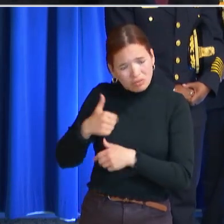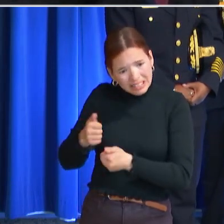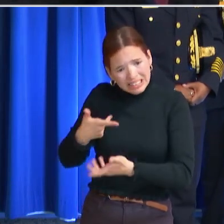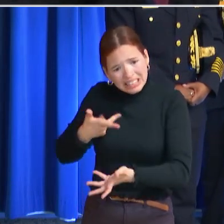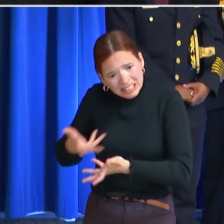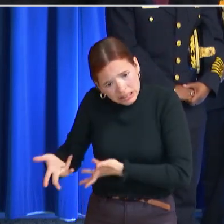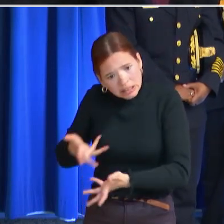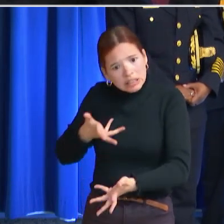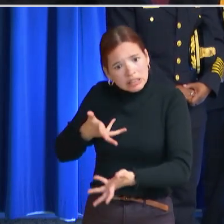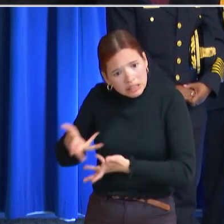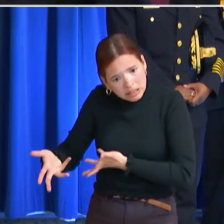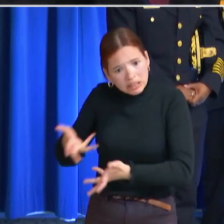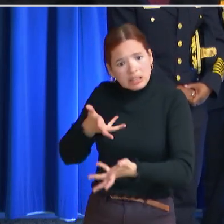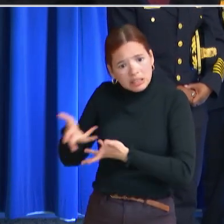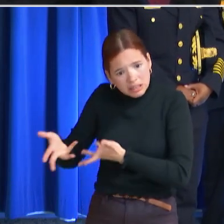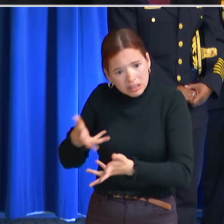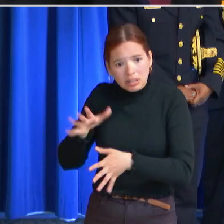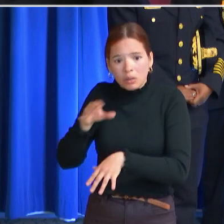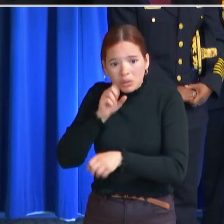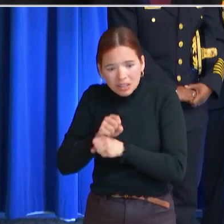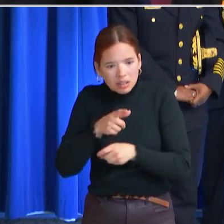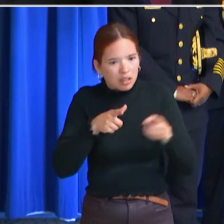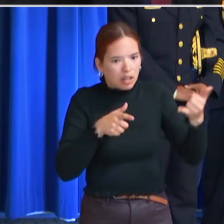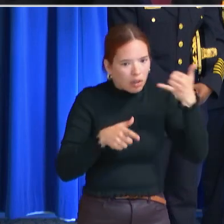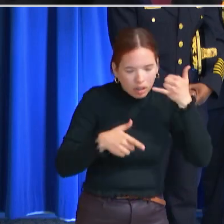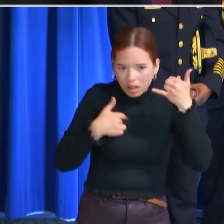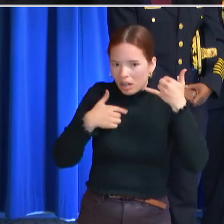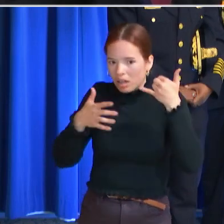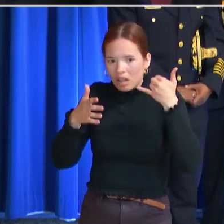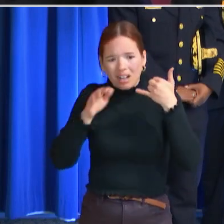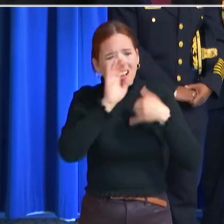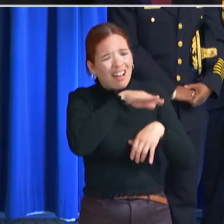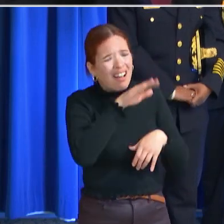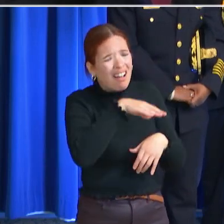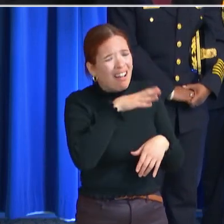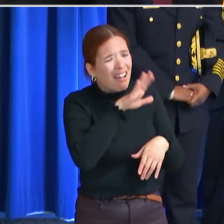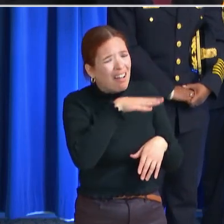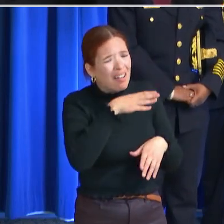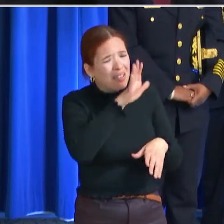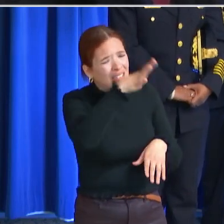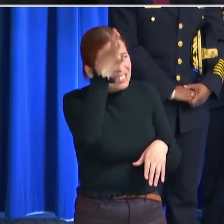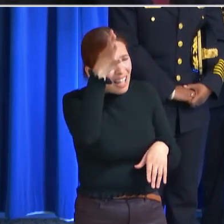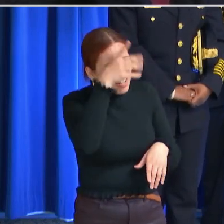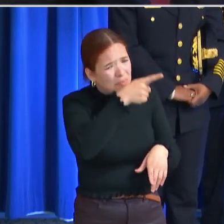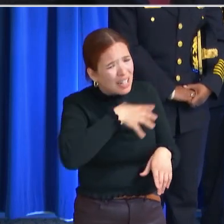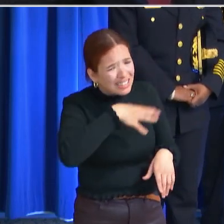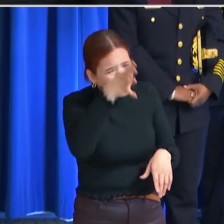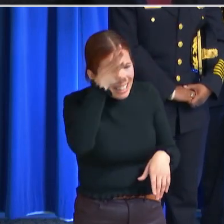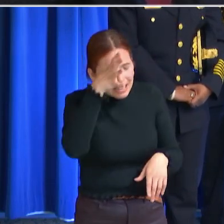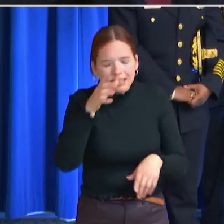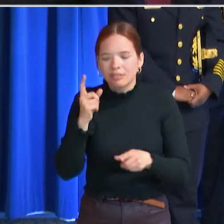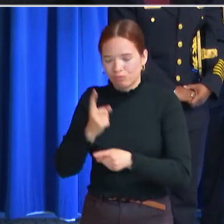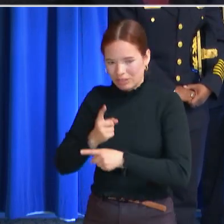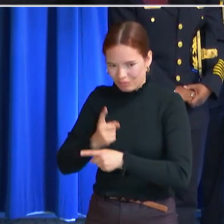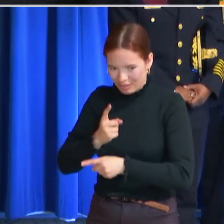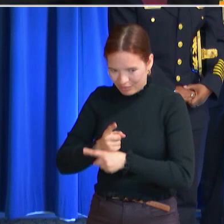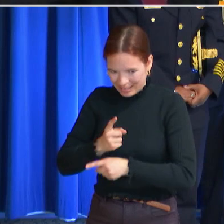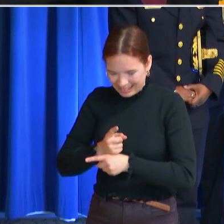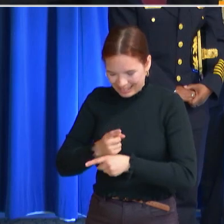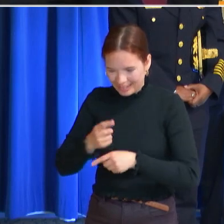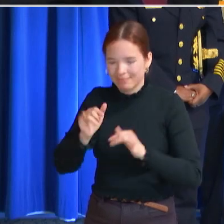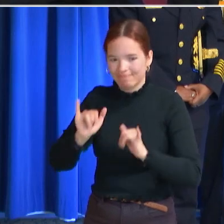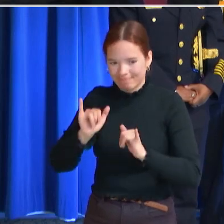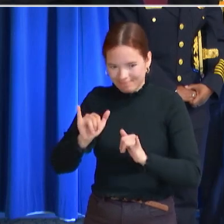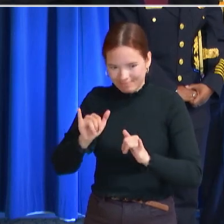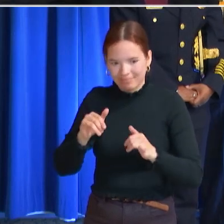phone calls, he reminds me that I'm still dad. So I am just very excited to be able to now transition